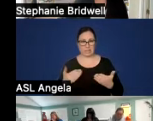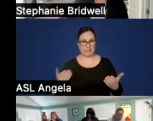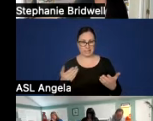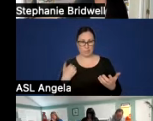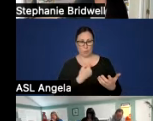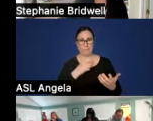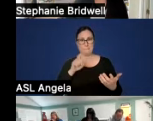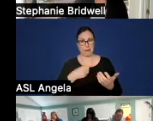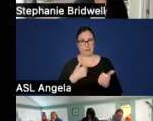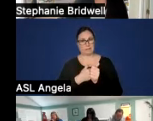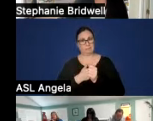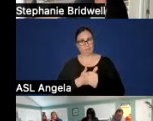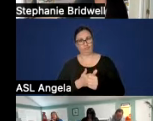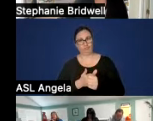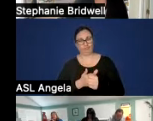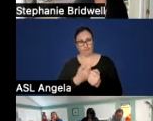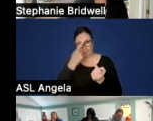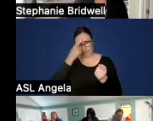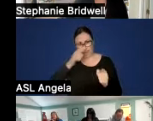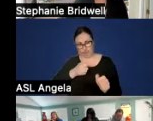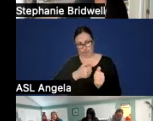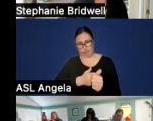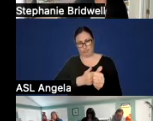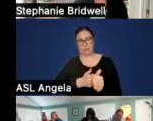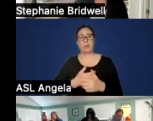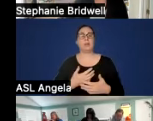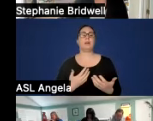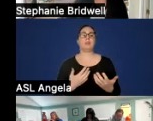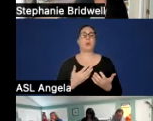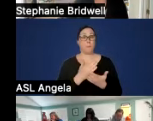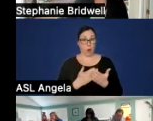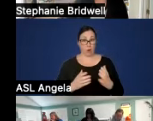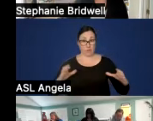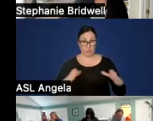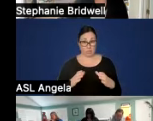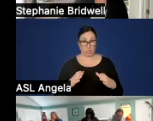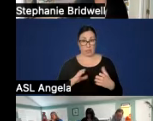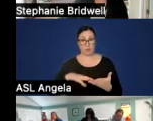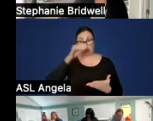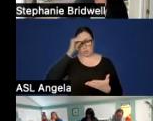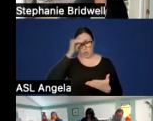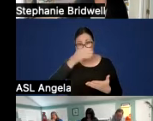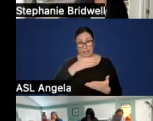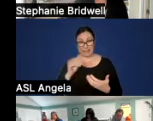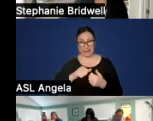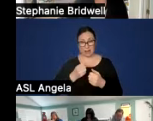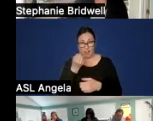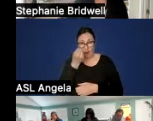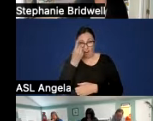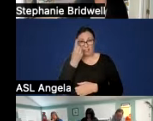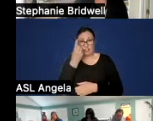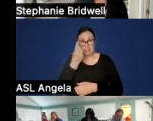together and having these strong relationships is learning and understanding each other's roles